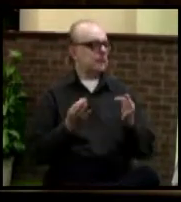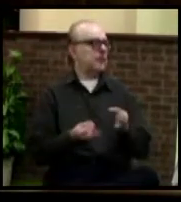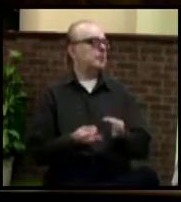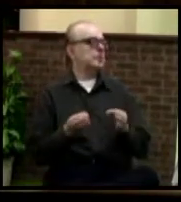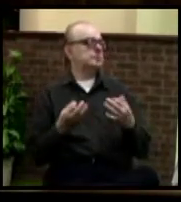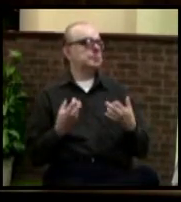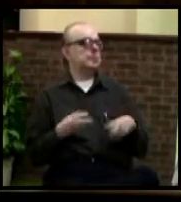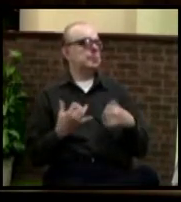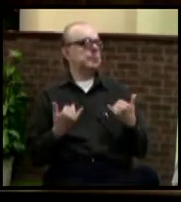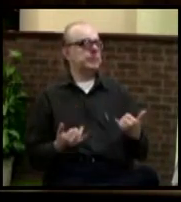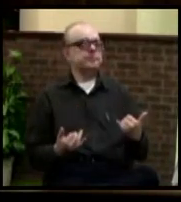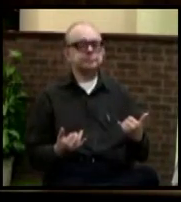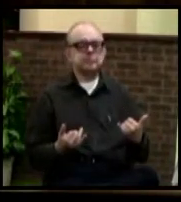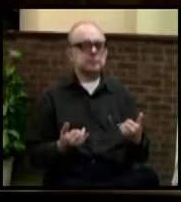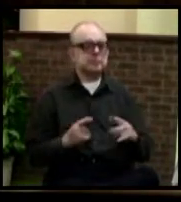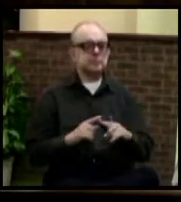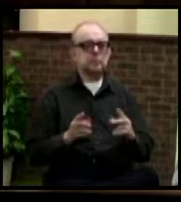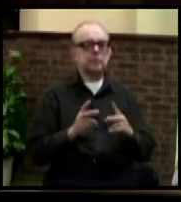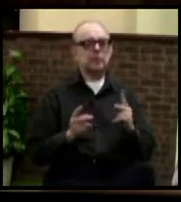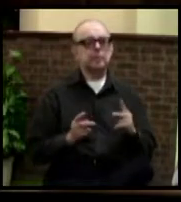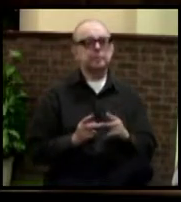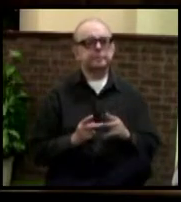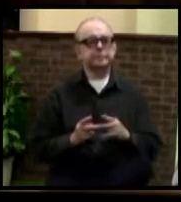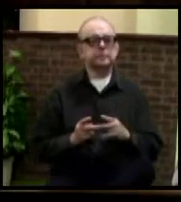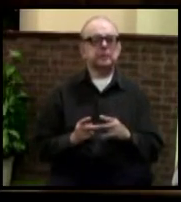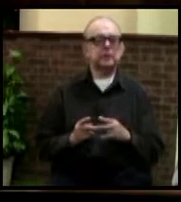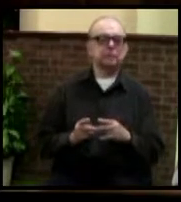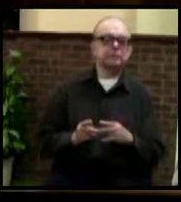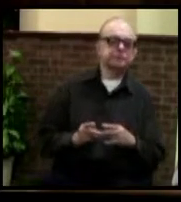are family crises that are going on everywhere you go.